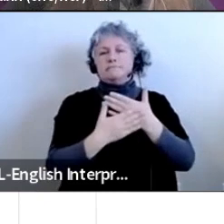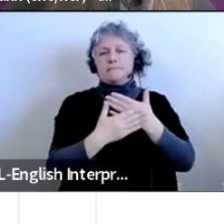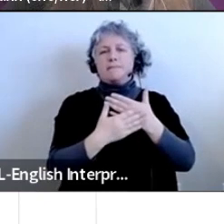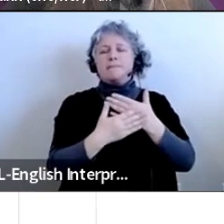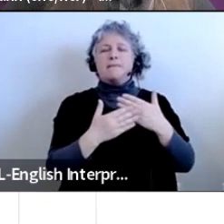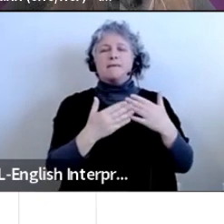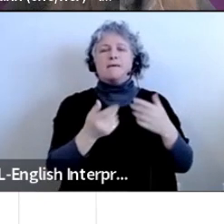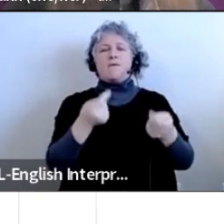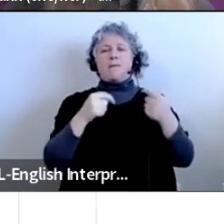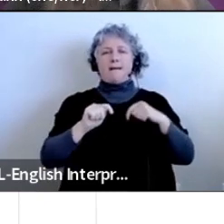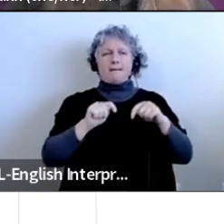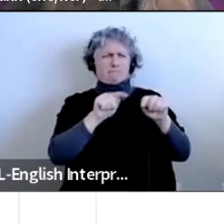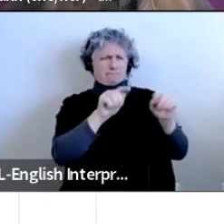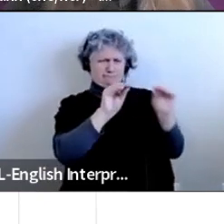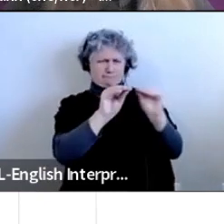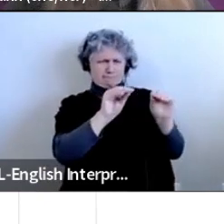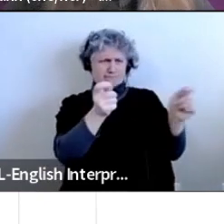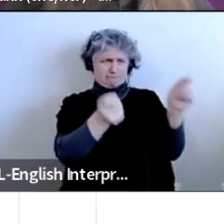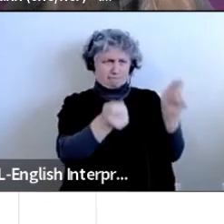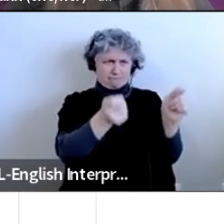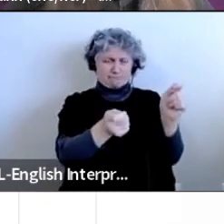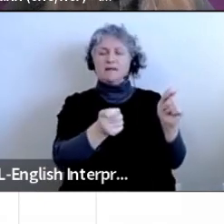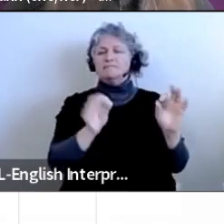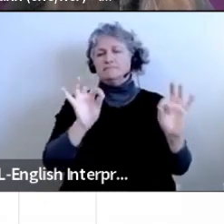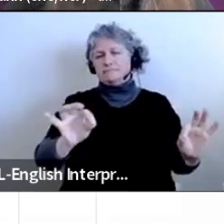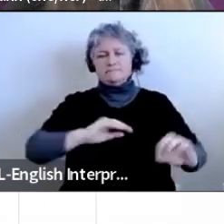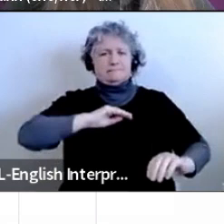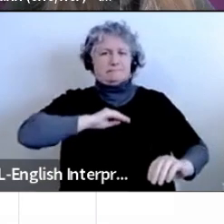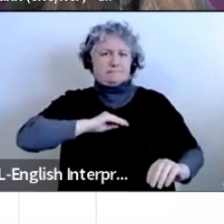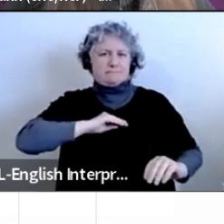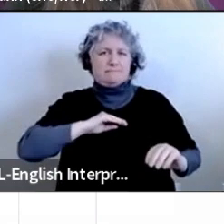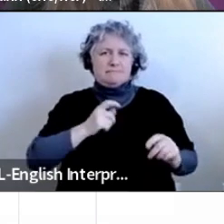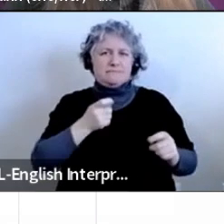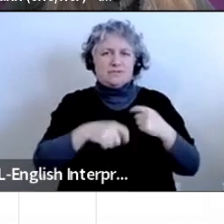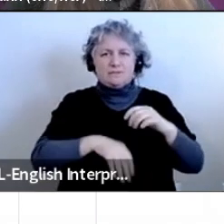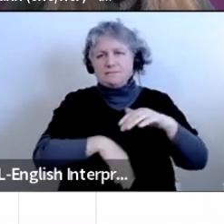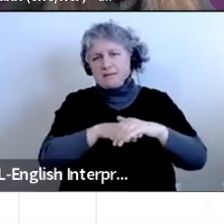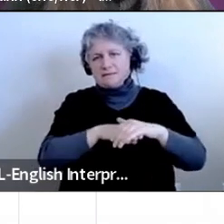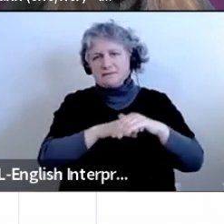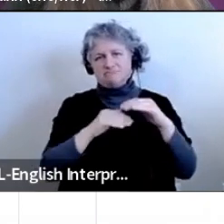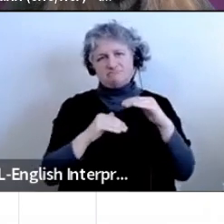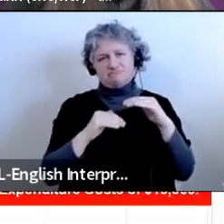go back and correct this in the sheet before you complete it and change it to the maximum.